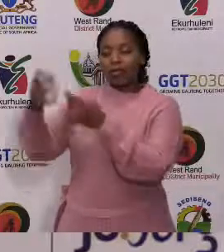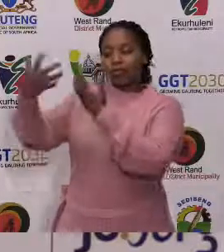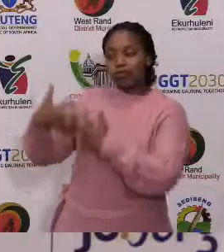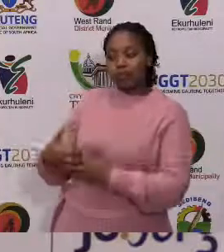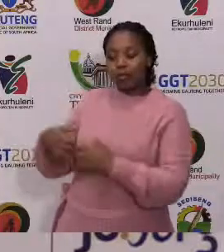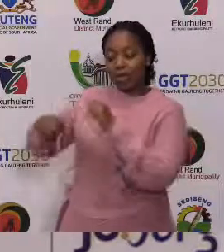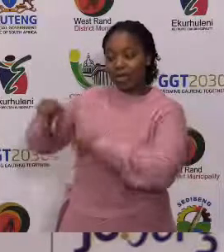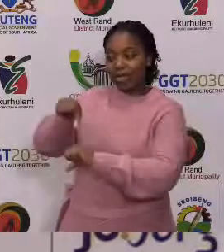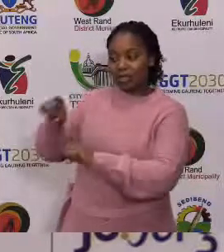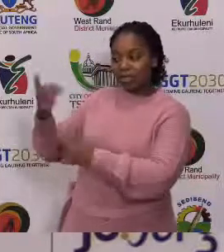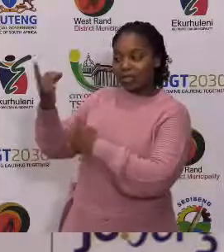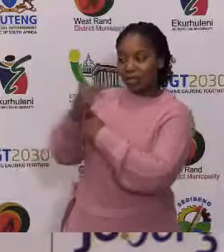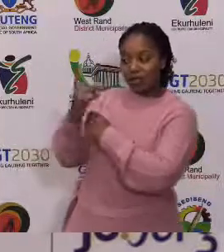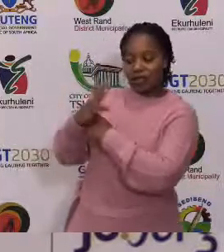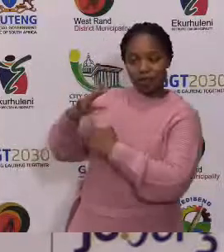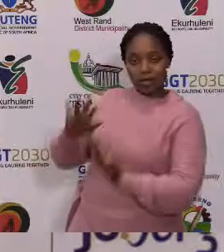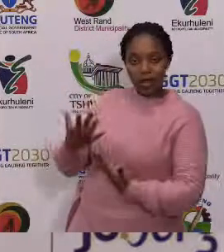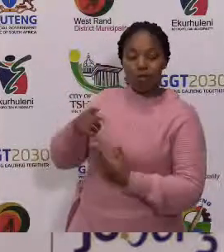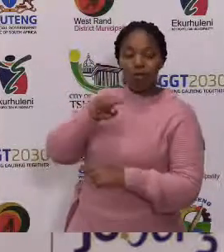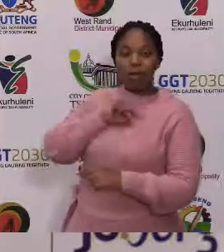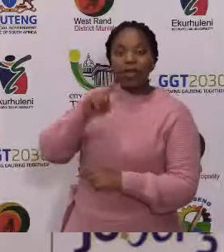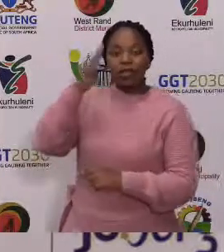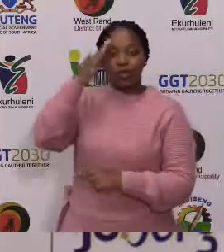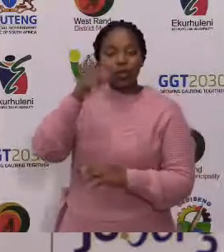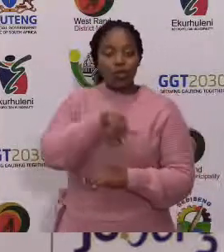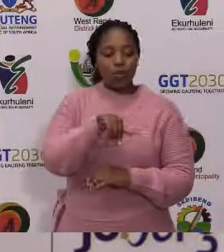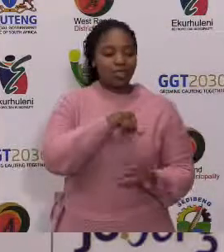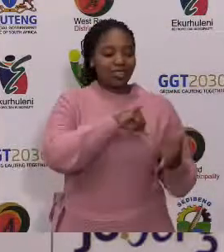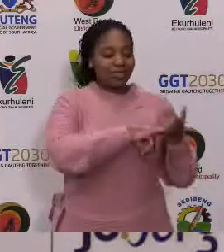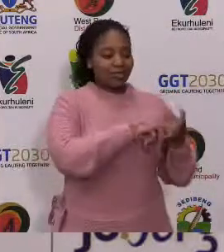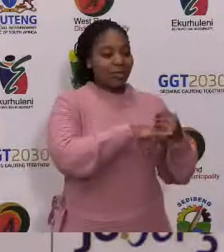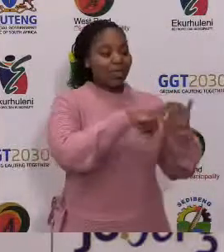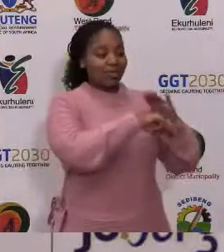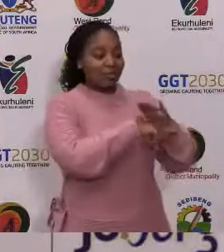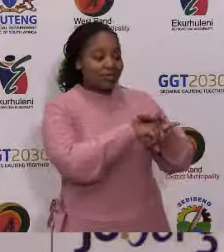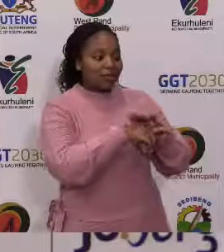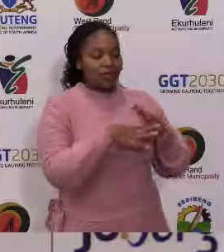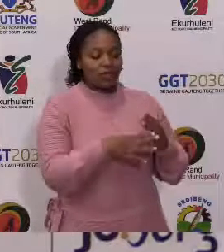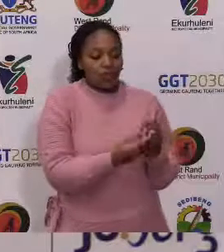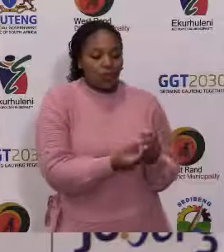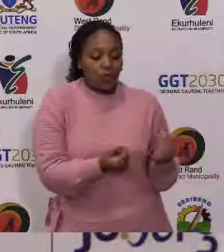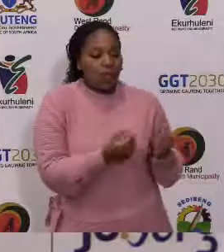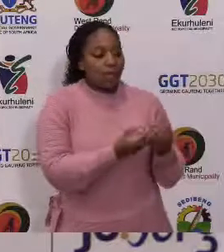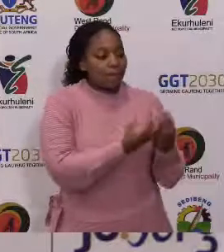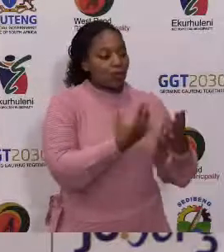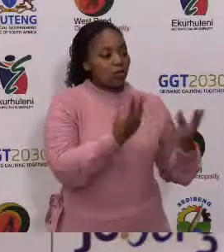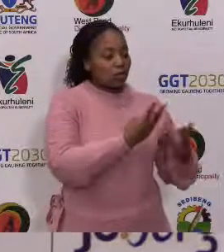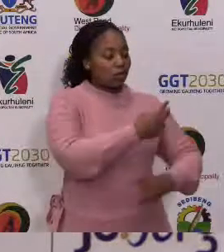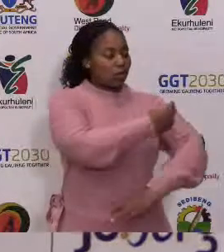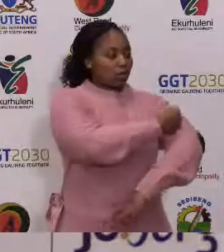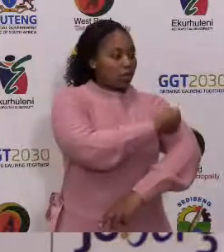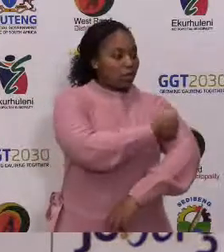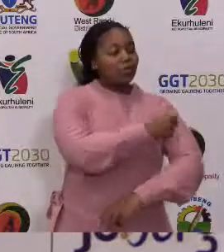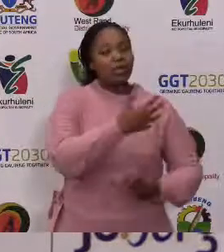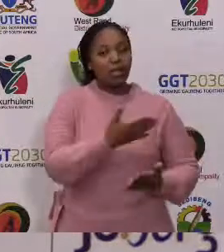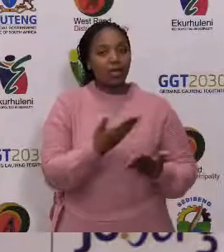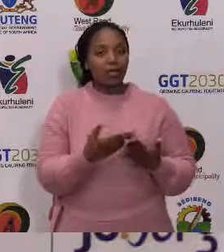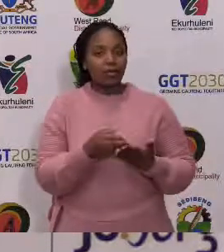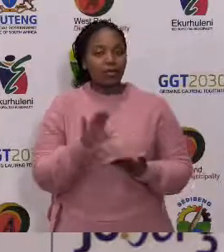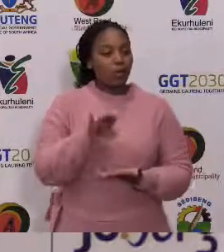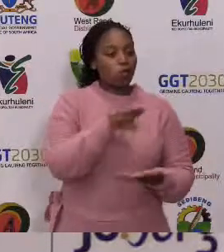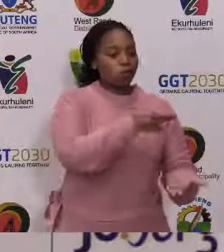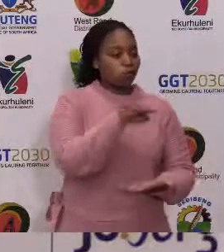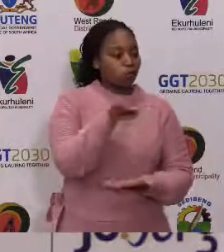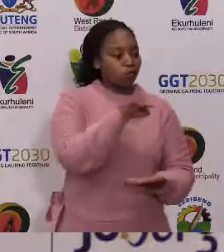know which districts have vaccinated the most and which ones have vaccinated fewer people, so that we send the troops to go